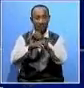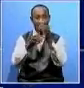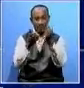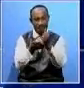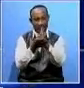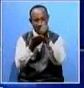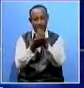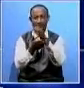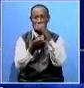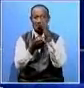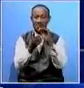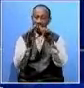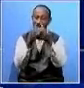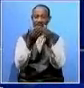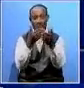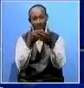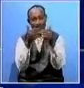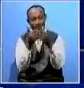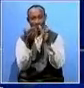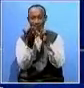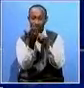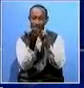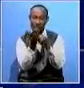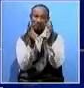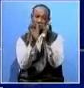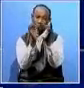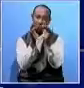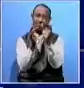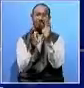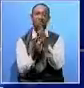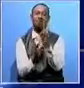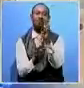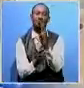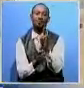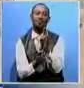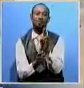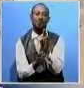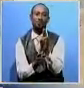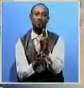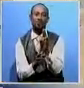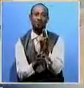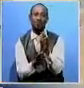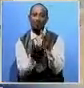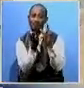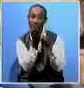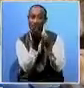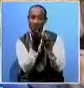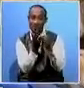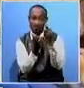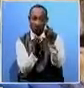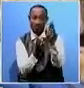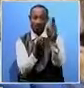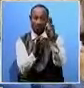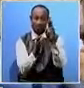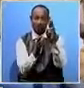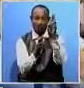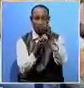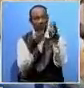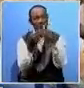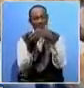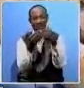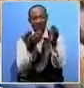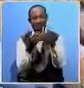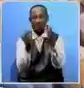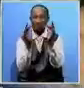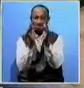way to raise village chickens using technology. Here's a report. A project to rear birds using simple technology at